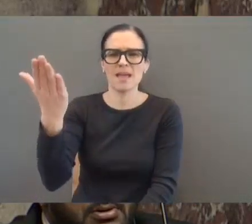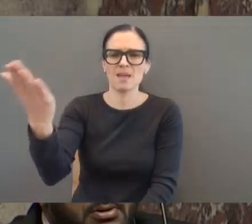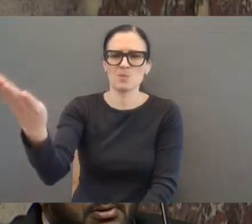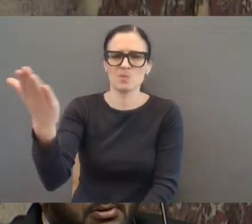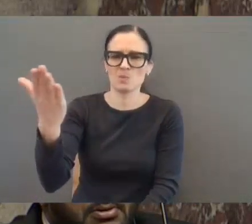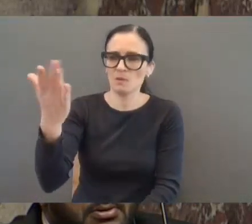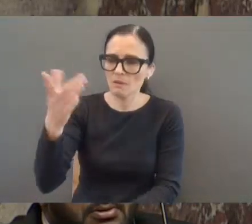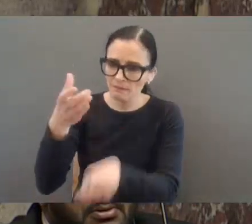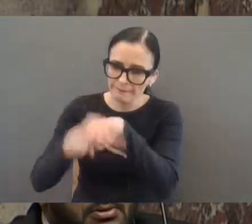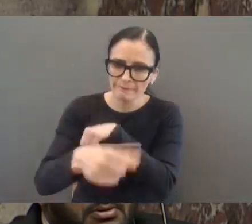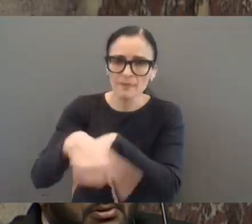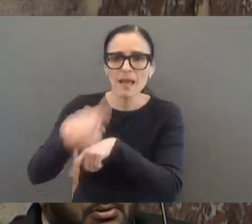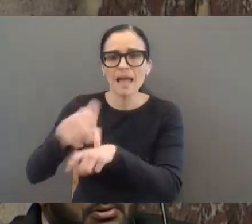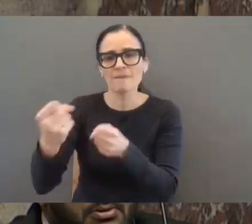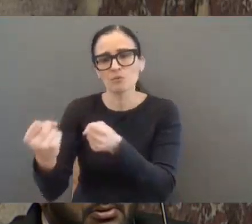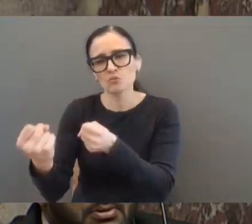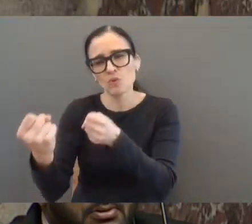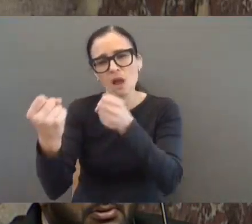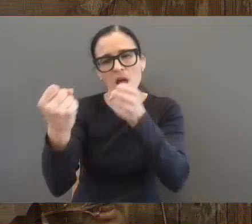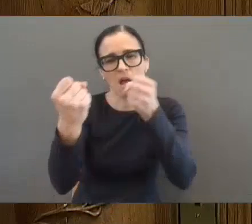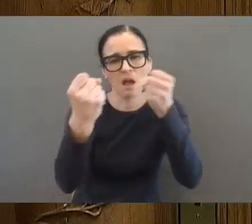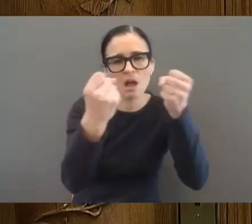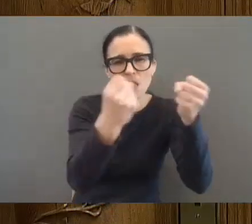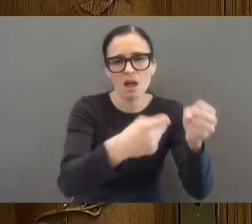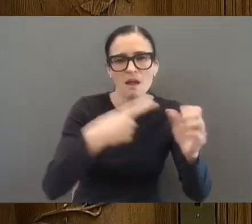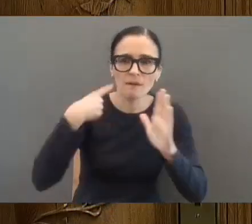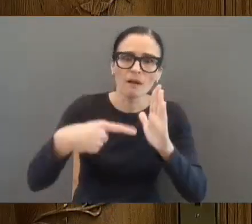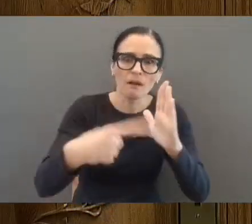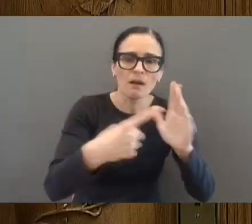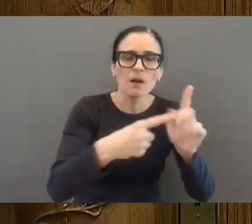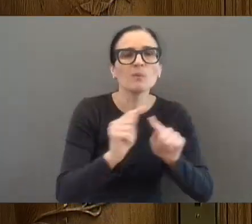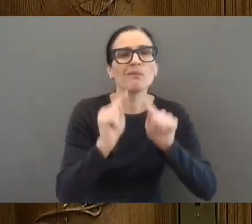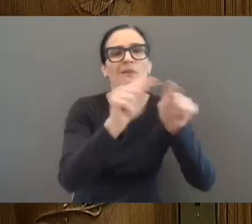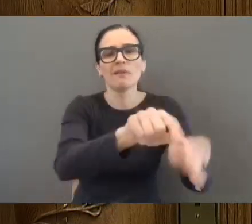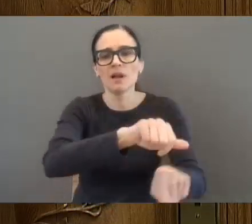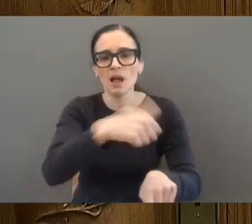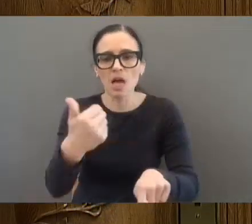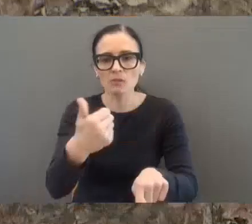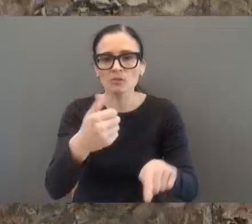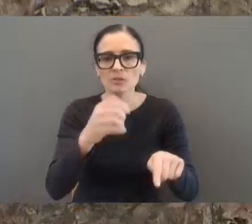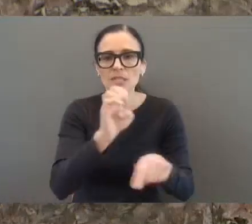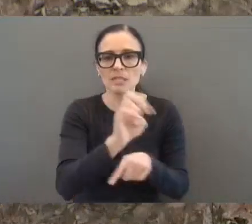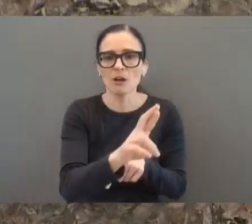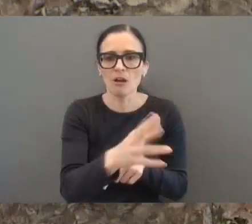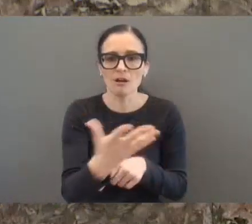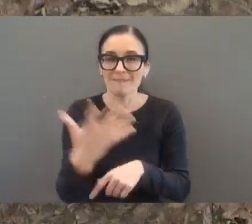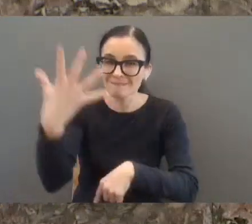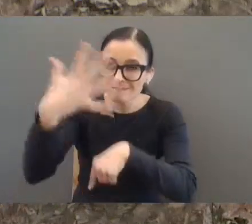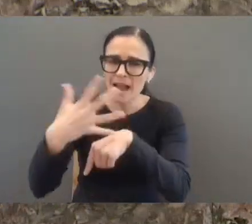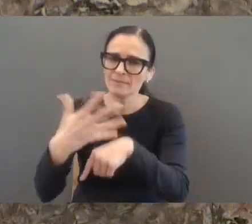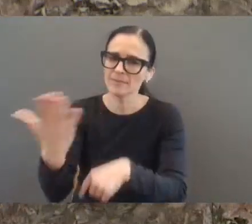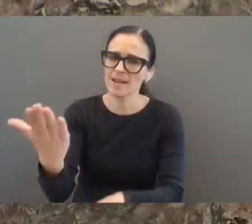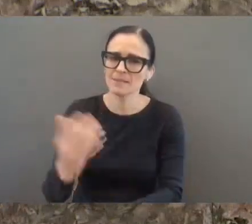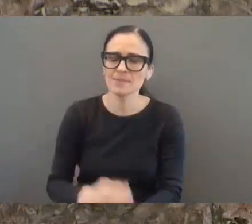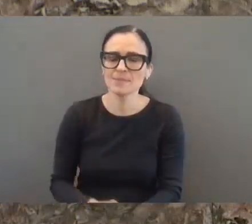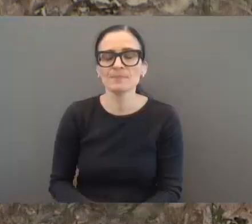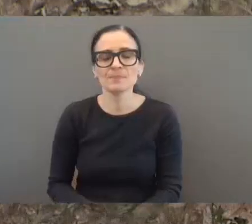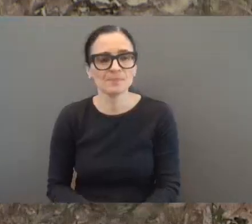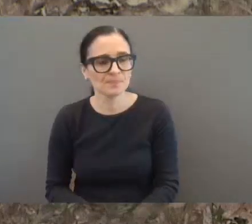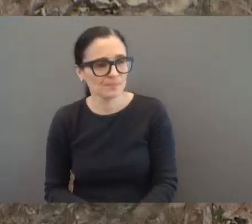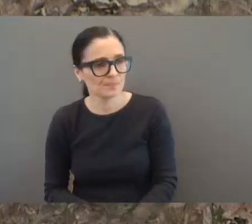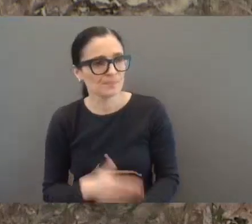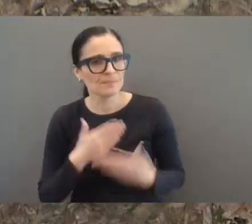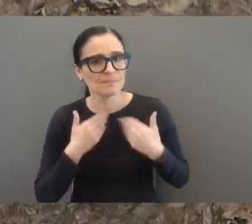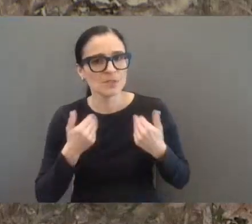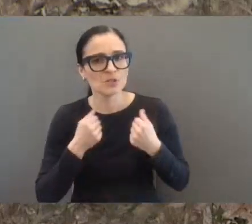different occasions? Minister. Thank you, Mr. Speaker, and thank you to the member for the question. And